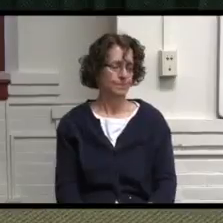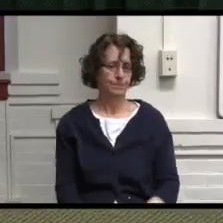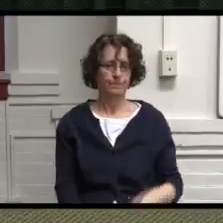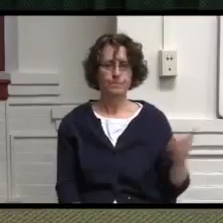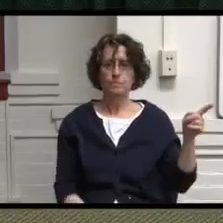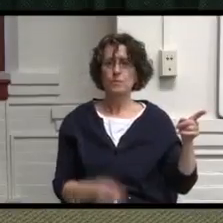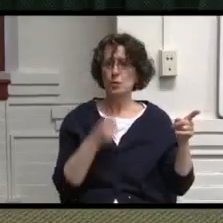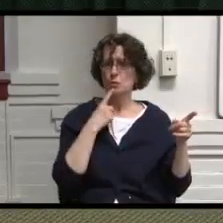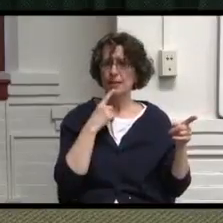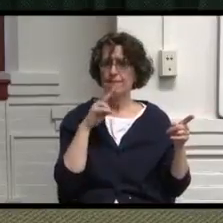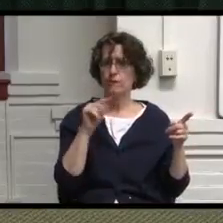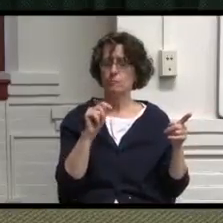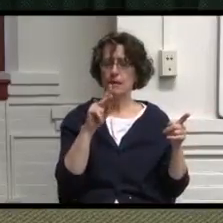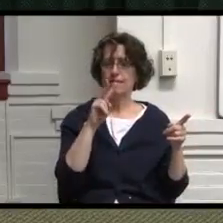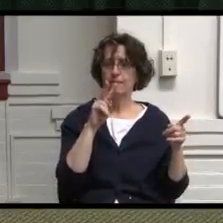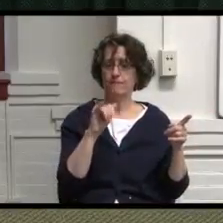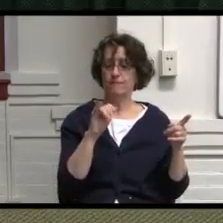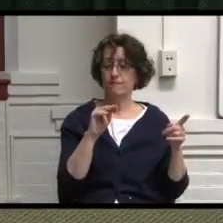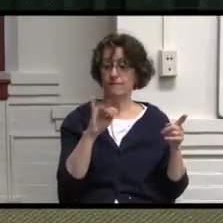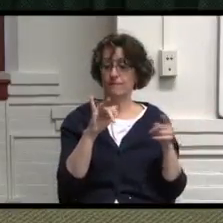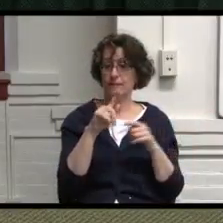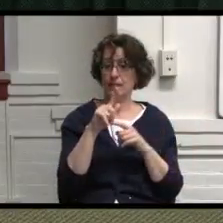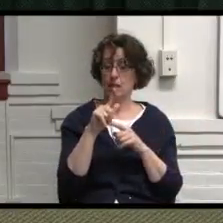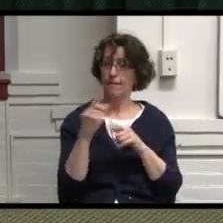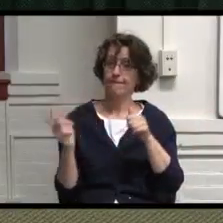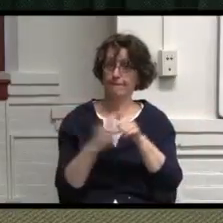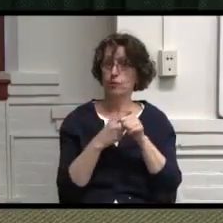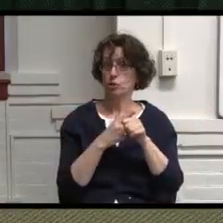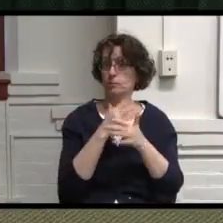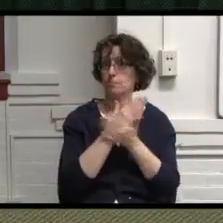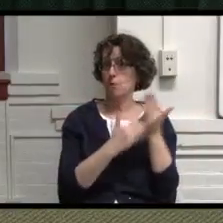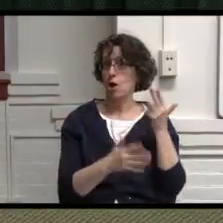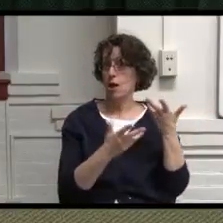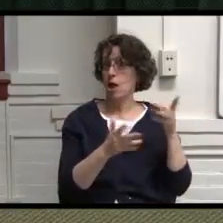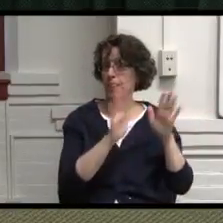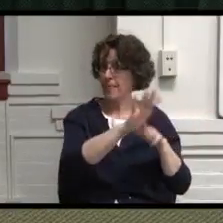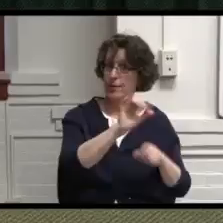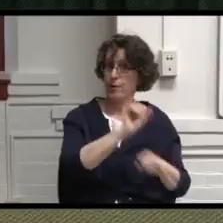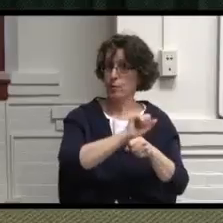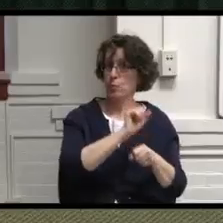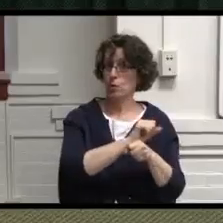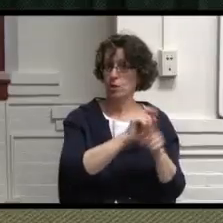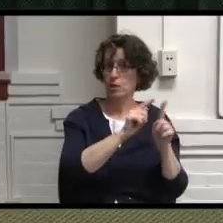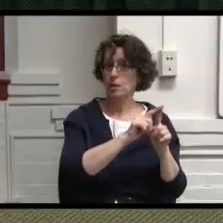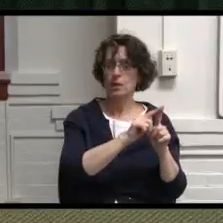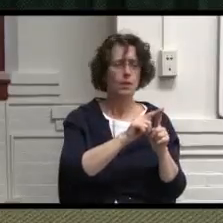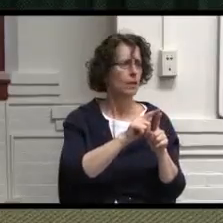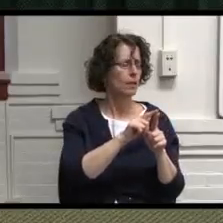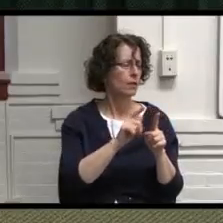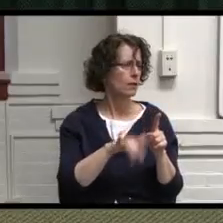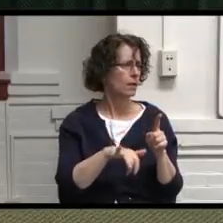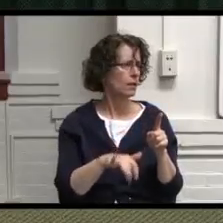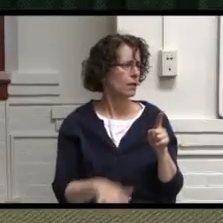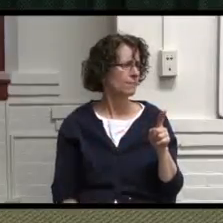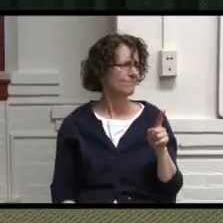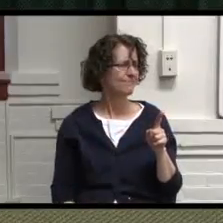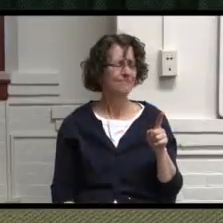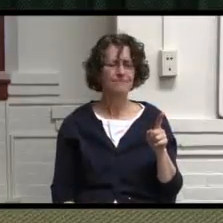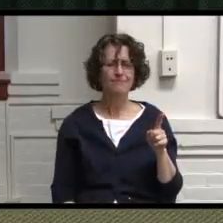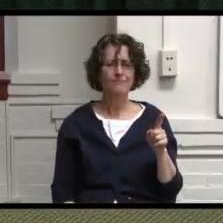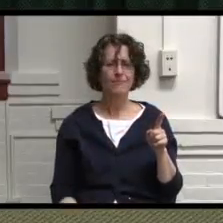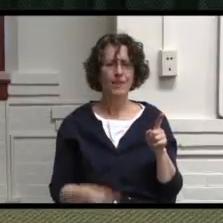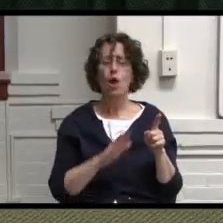Vinyl did the first set of windows? Yes. And we had, what was her name, Carol, that came here for the